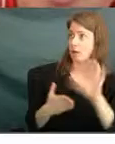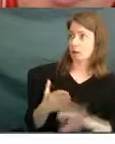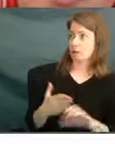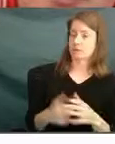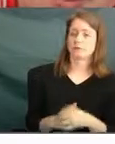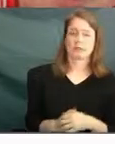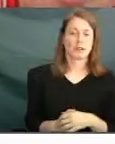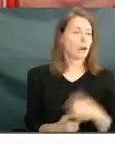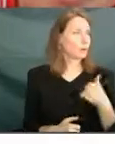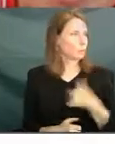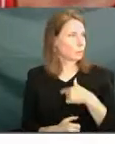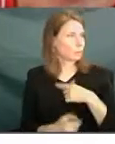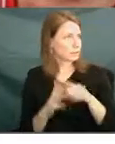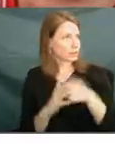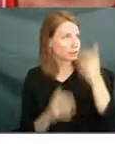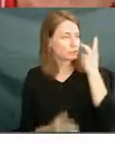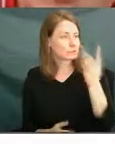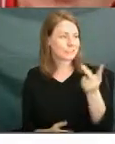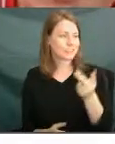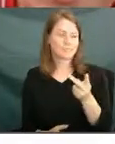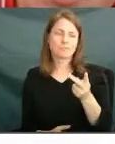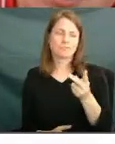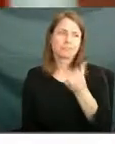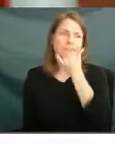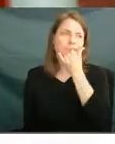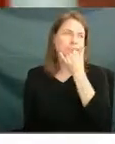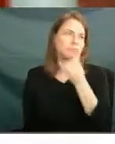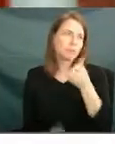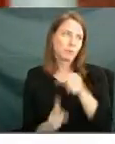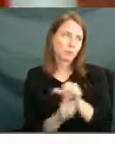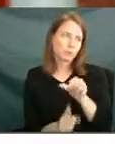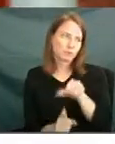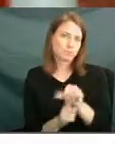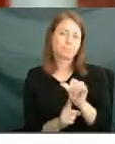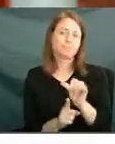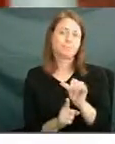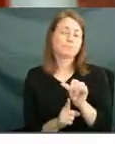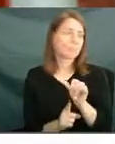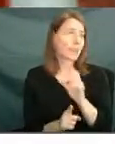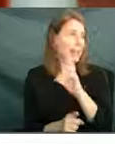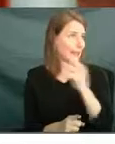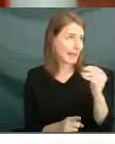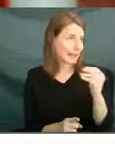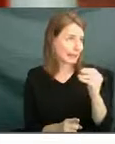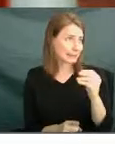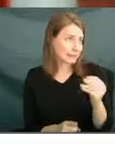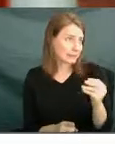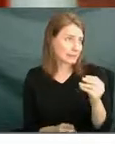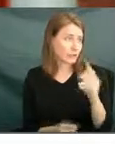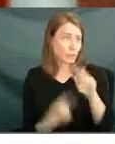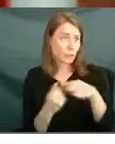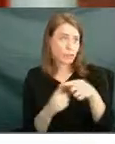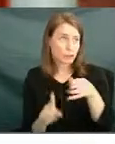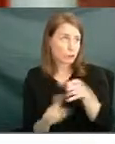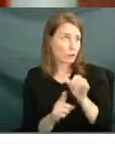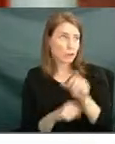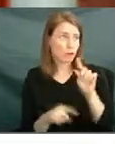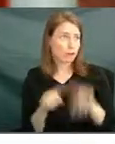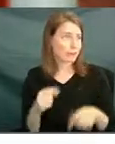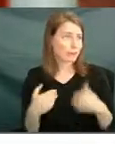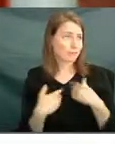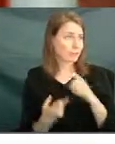and why we bully them when we can be friends. Well, why do people bully? I don't understand the